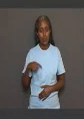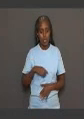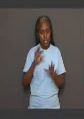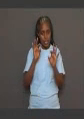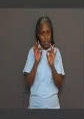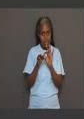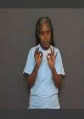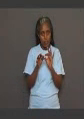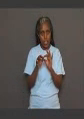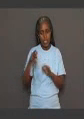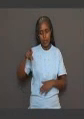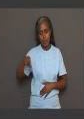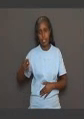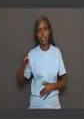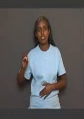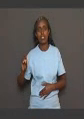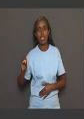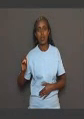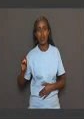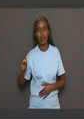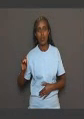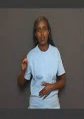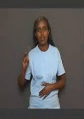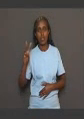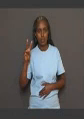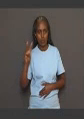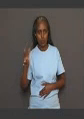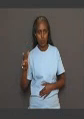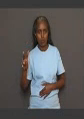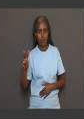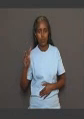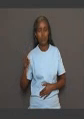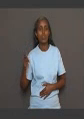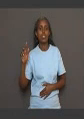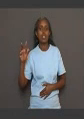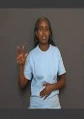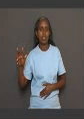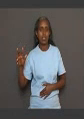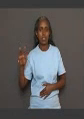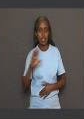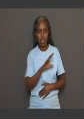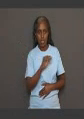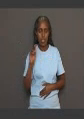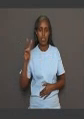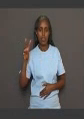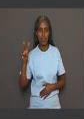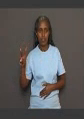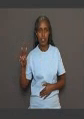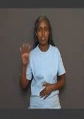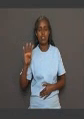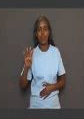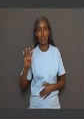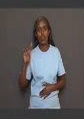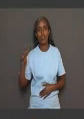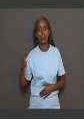We can define P0 as 2, 3, and V